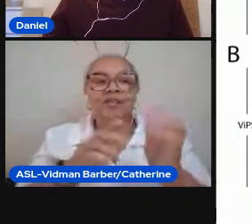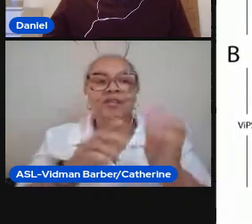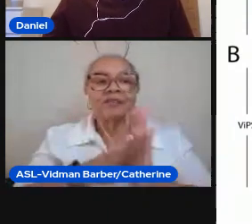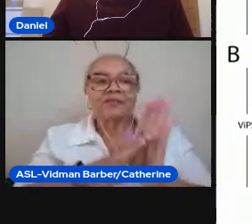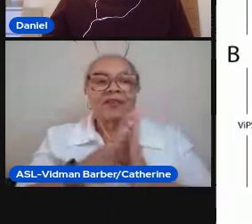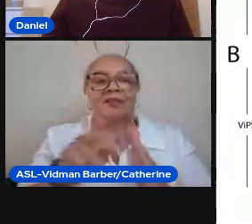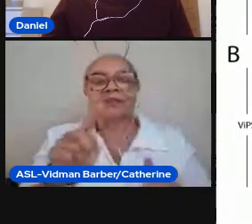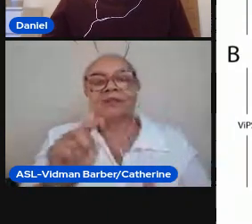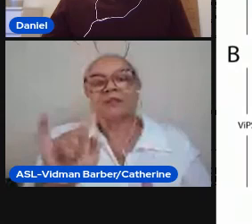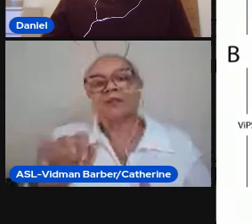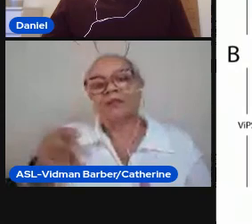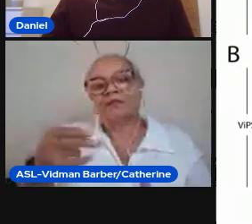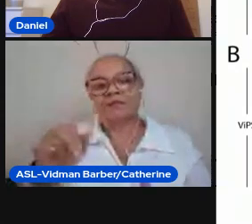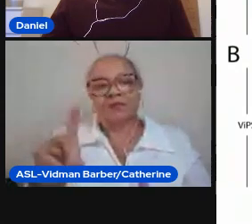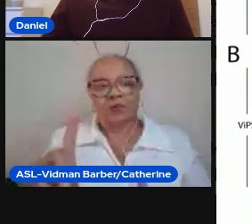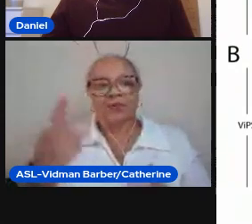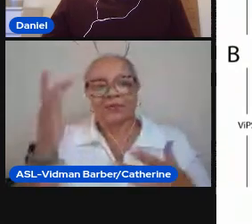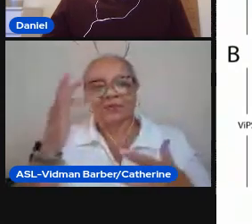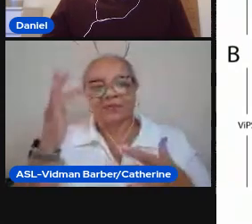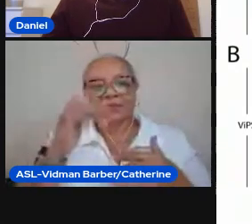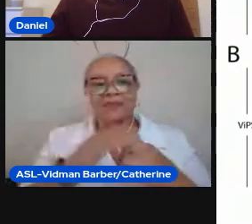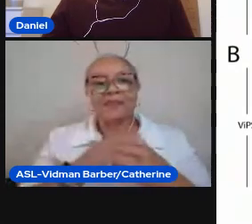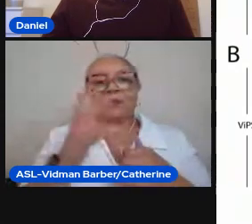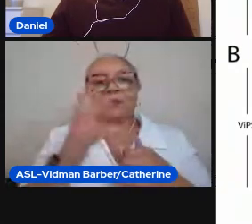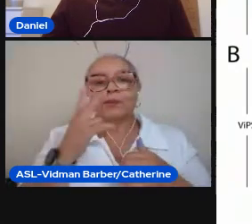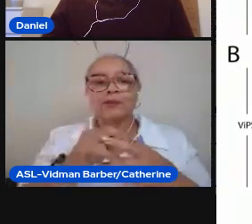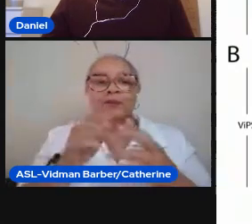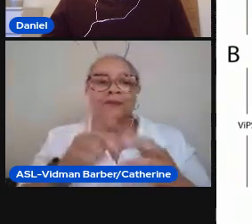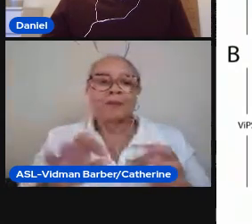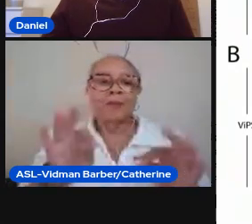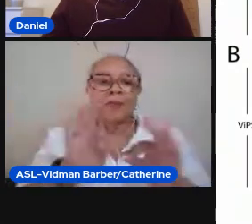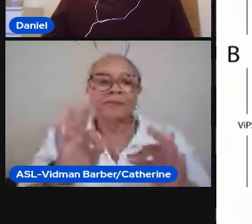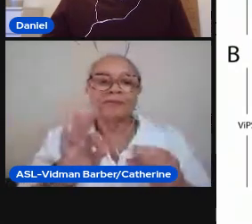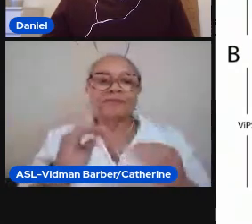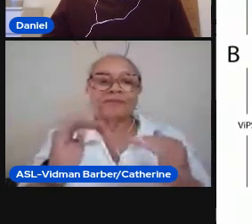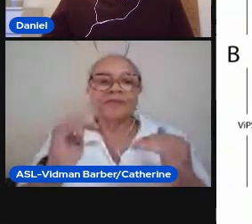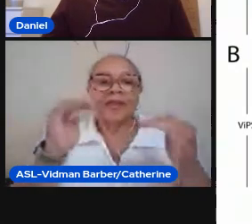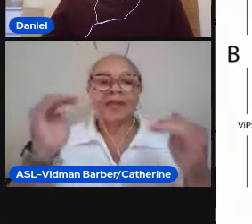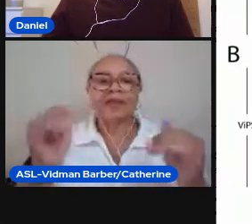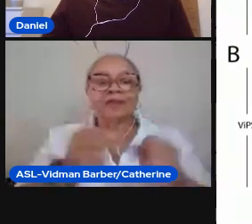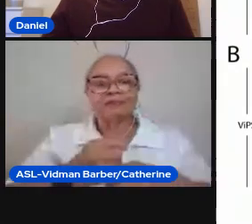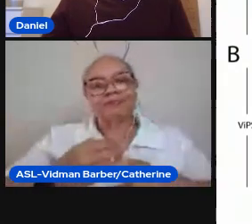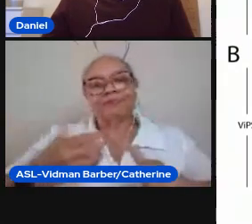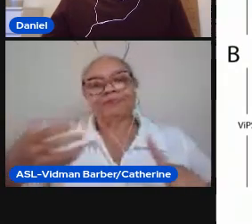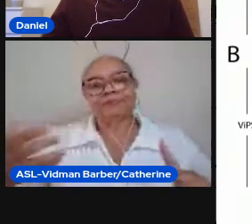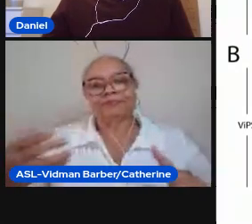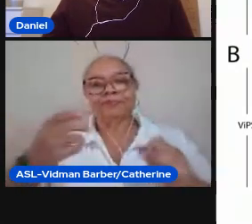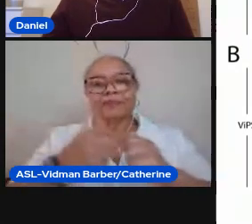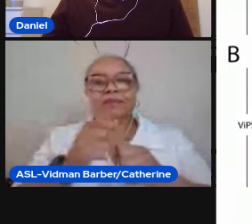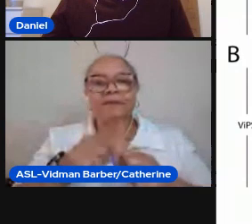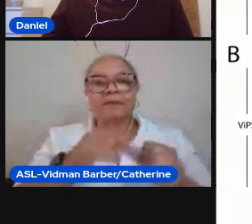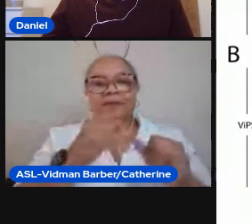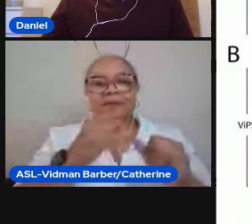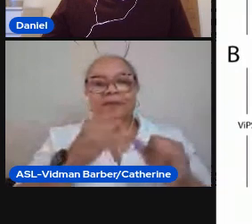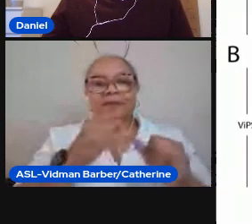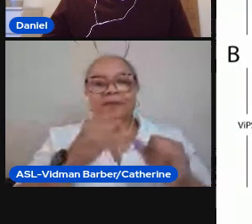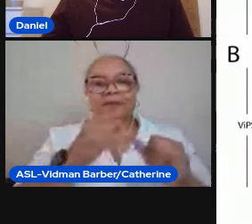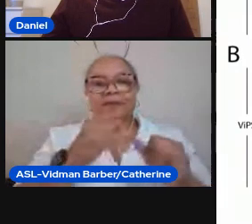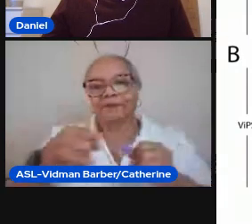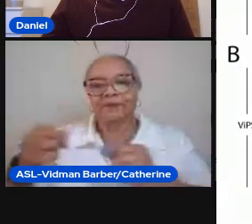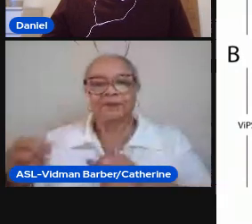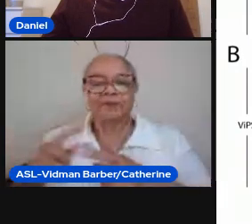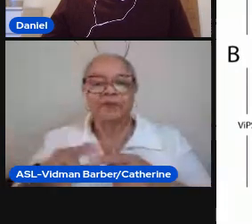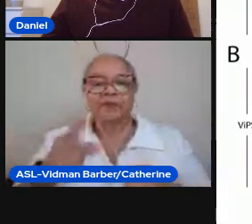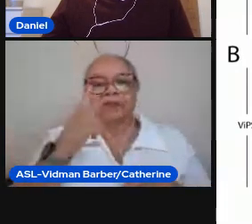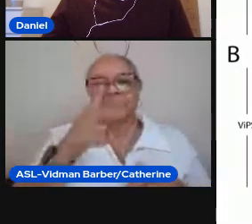disease. And we saw a significant clonal expansion in these individuals. You can see here, so this is a Gini index